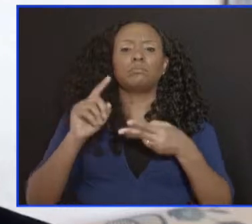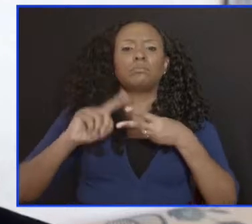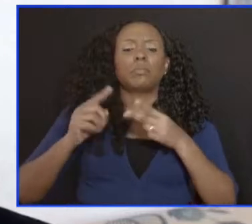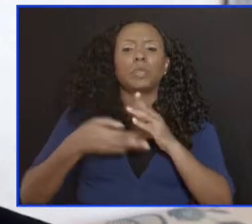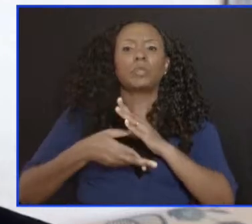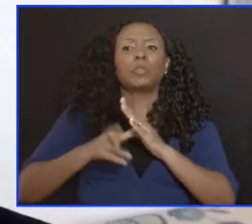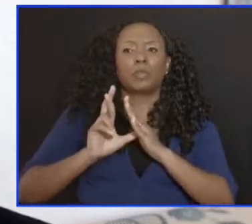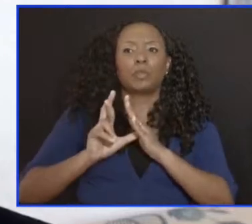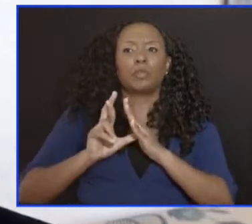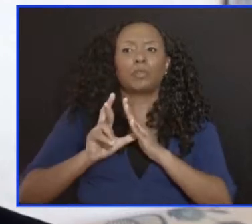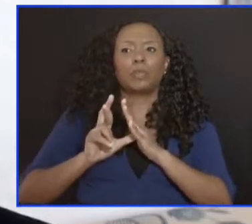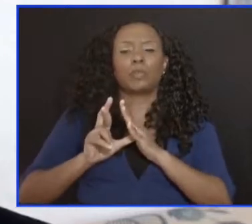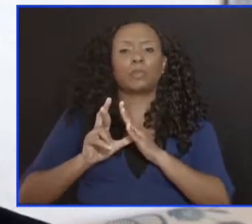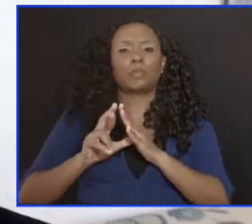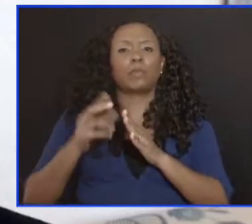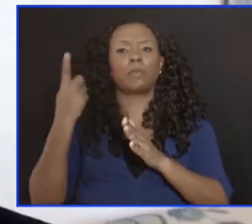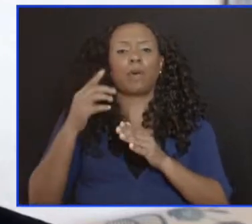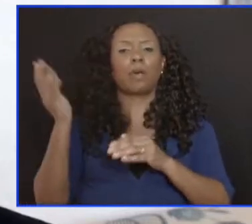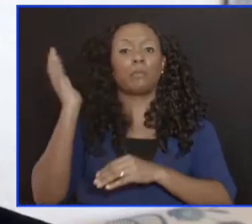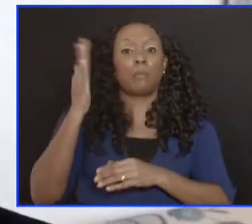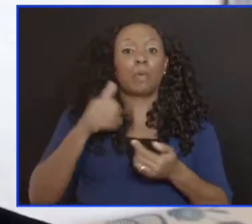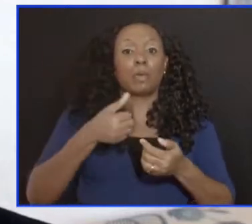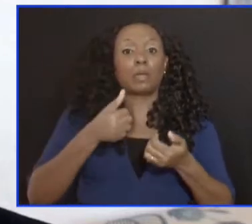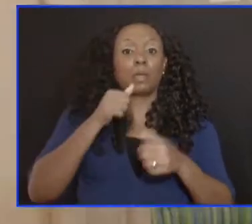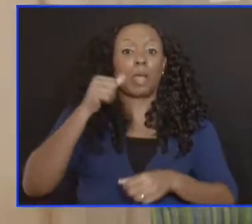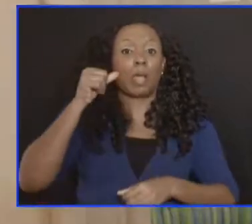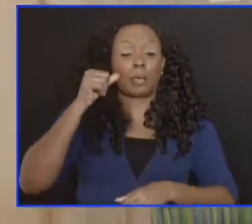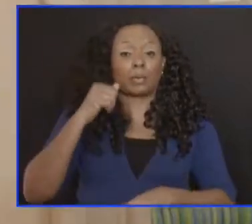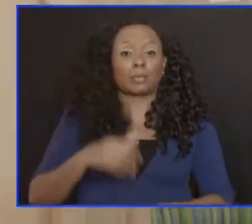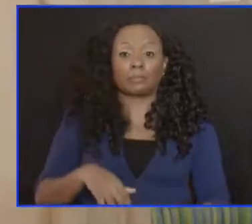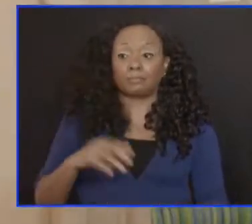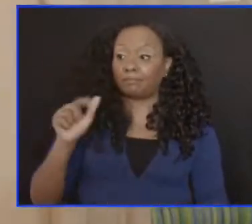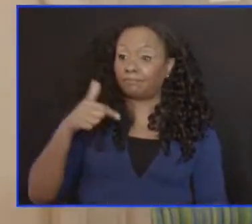press statement which was issued yesterday. Dr. Best.